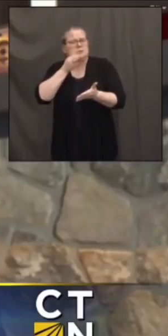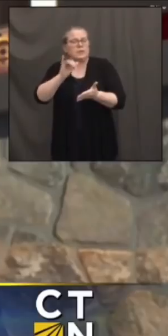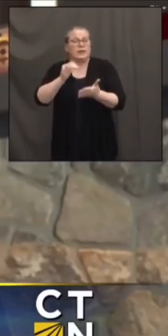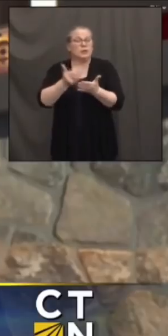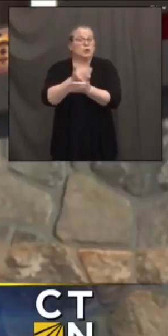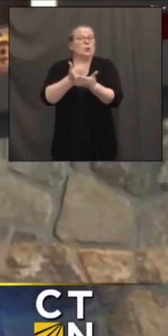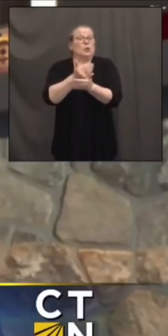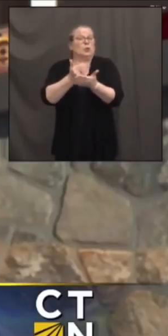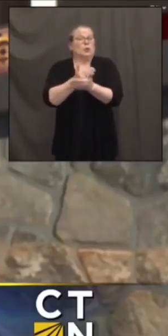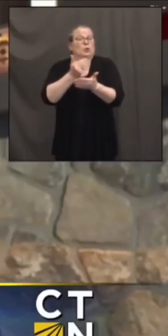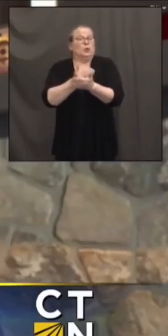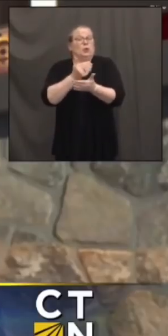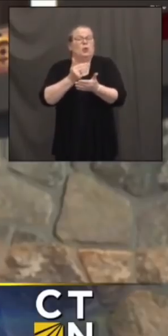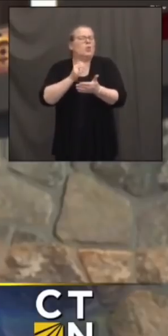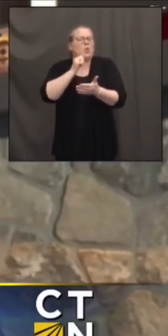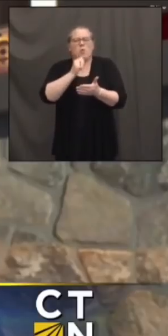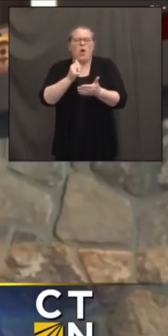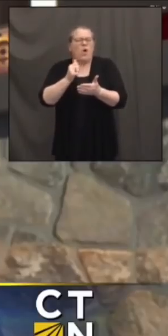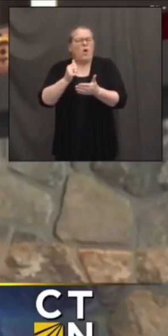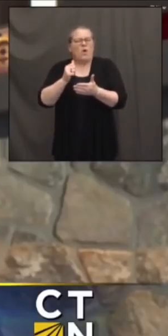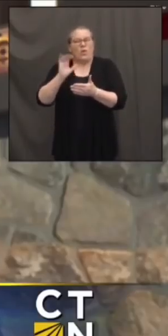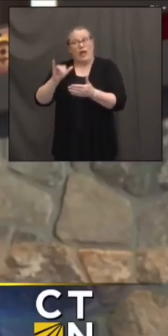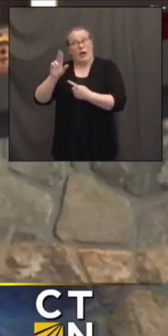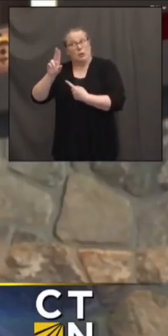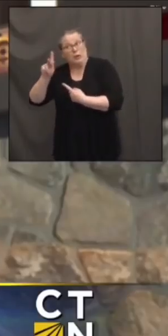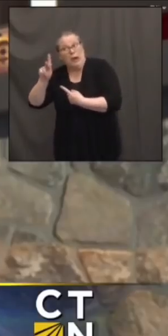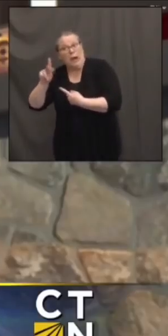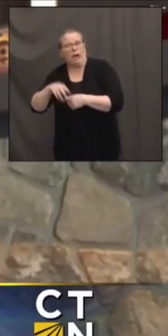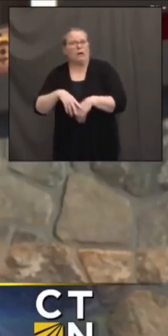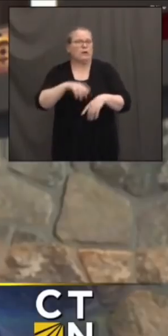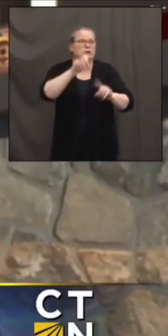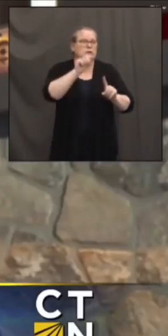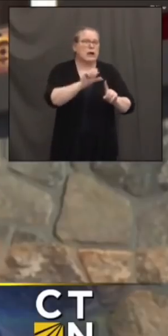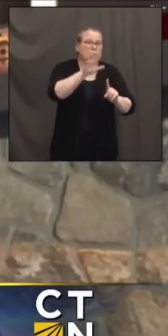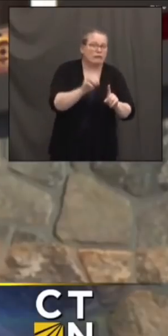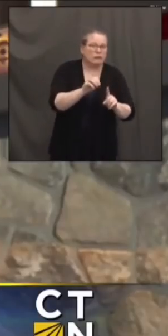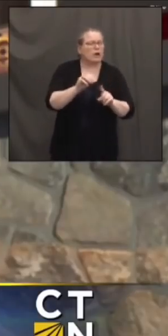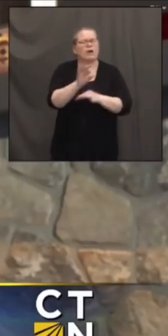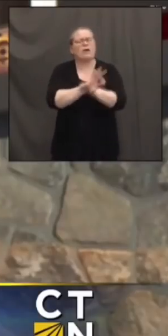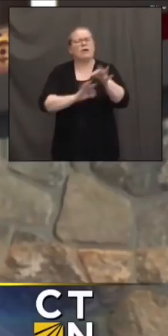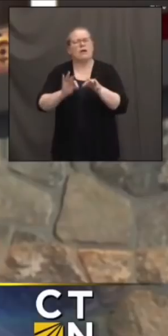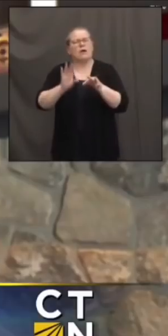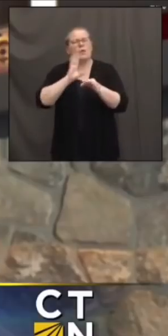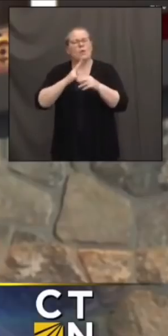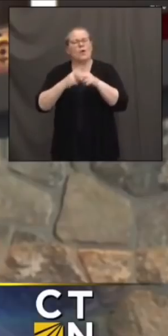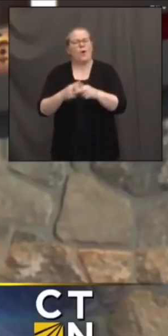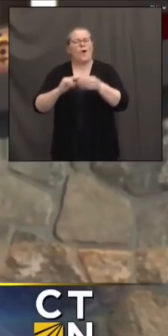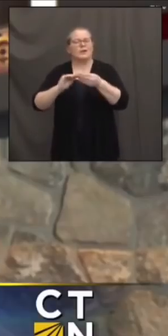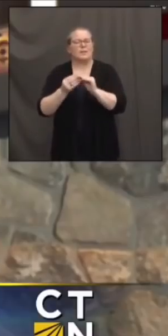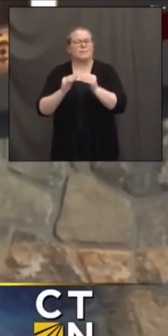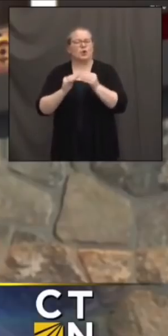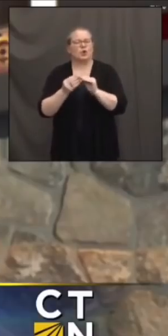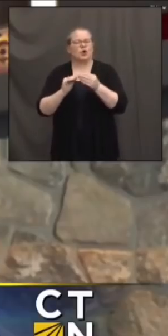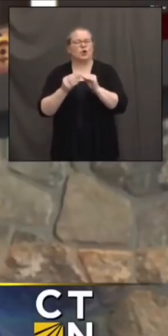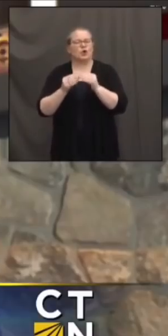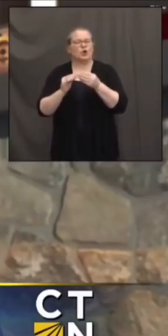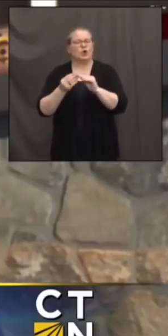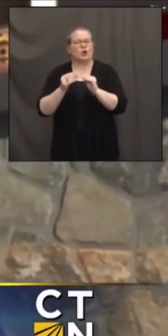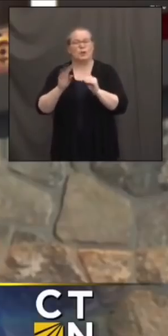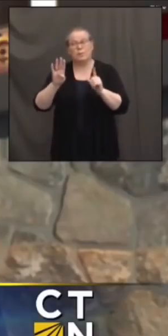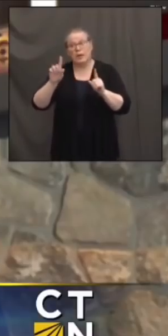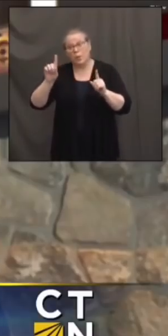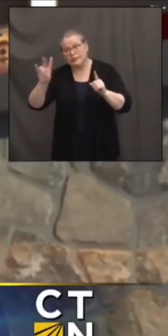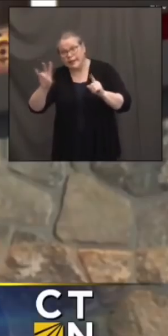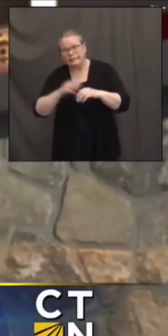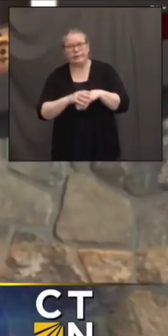necessarily as the UK variant or the South African variant, but we're going to start to classify them more by the mutations that the variants contain rather than the